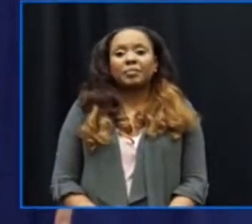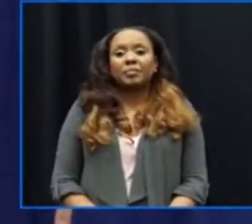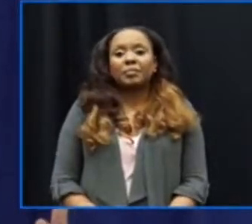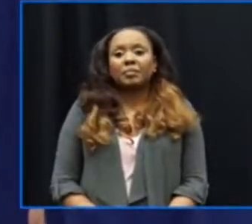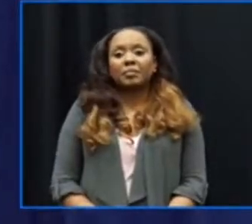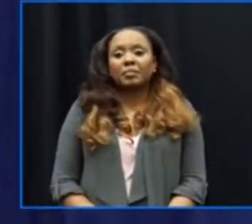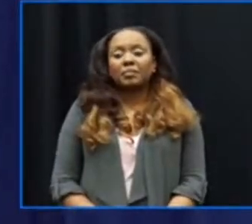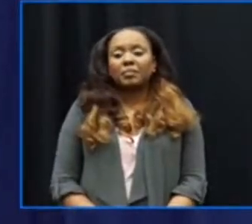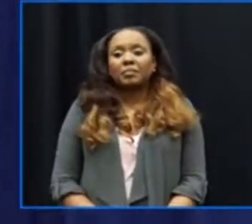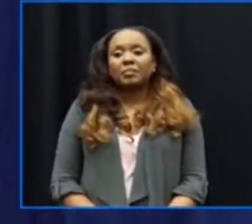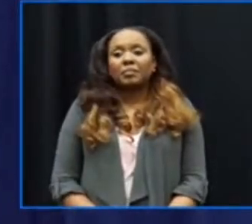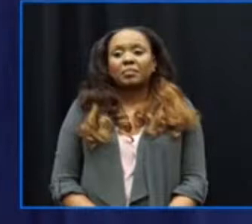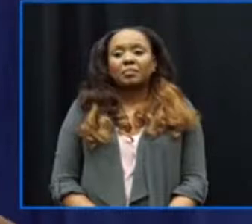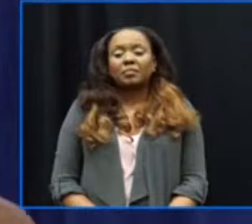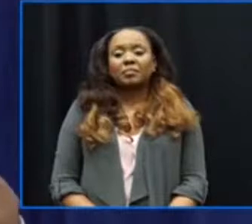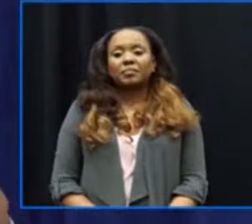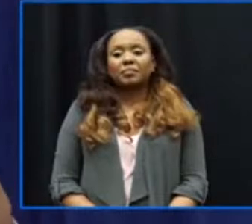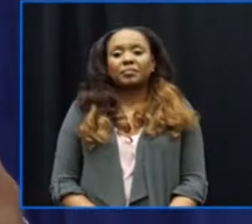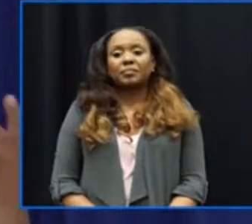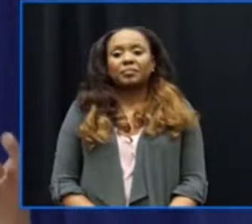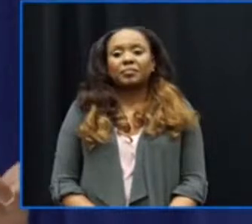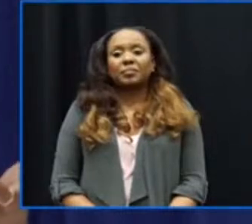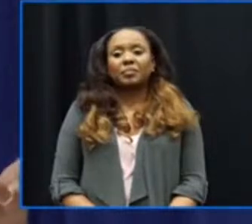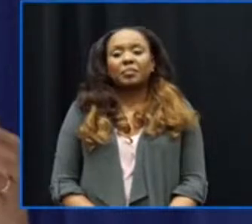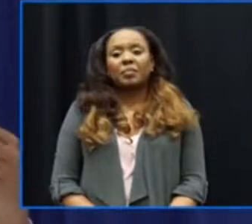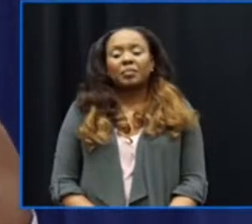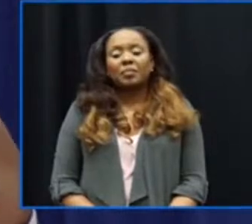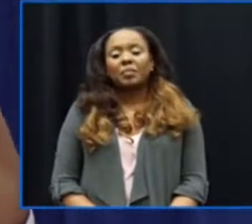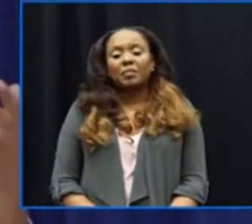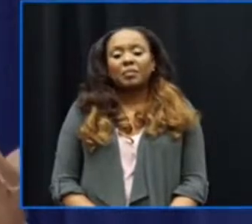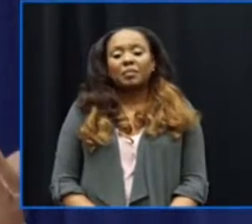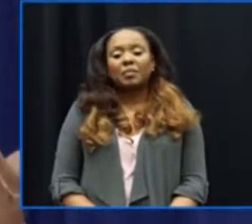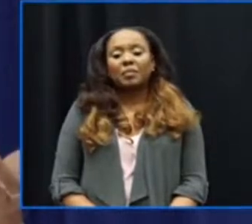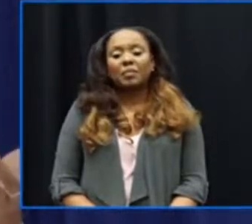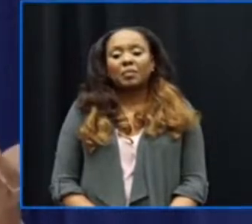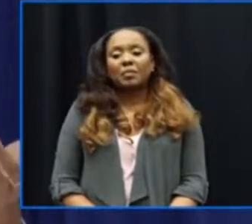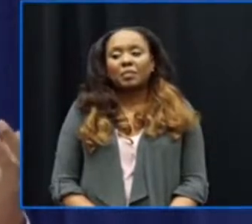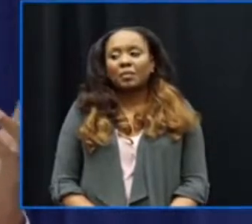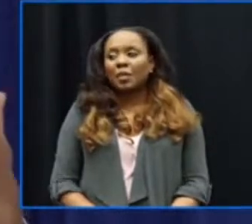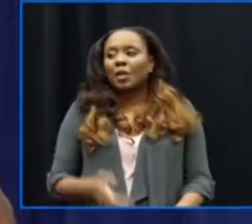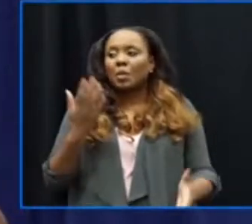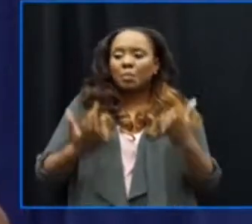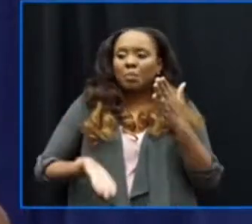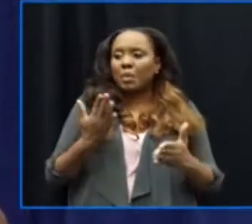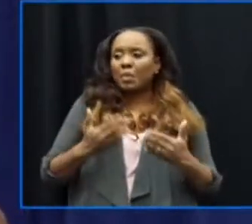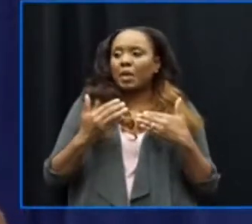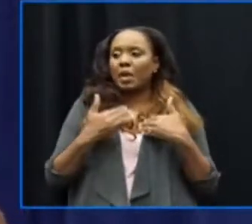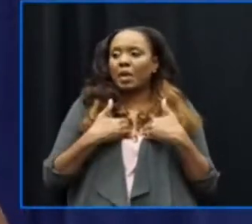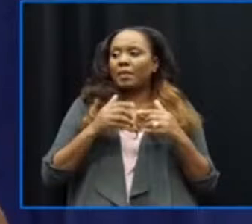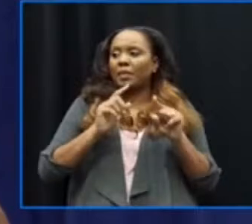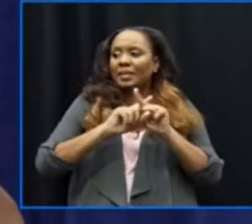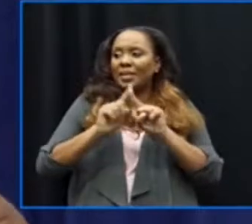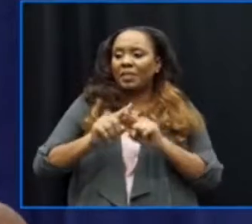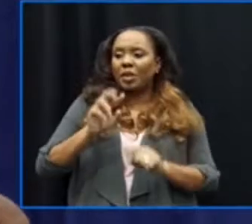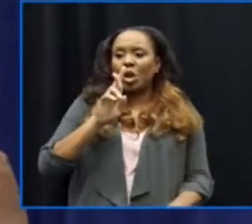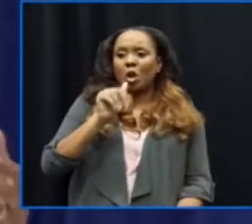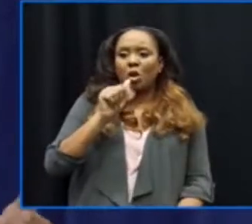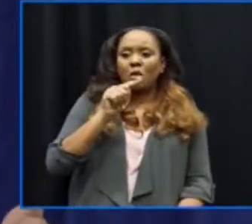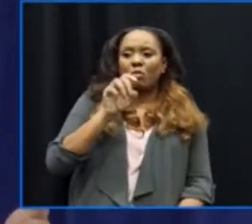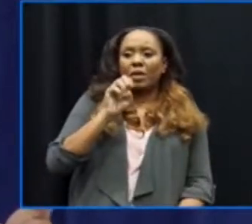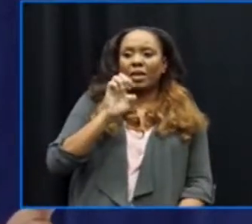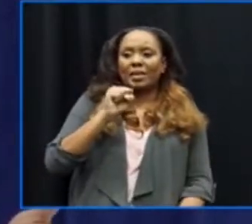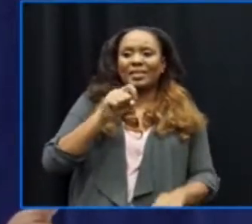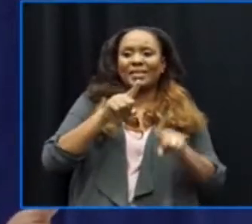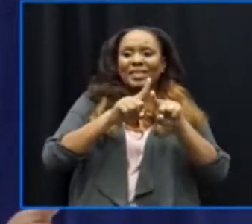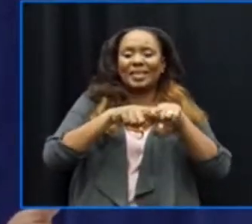higher replacement rates for lower income people and maybe smaller replacement rates for higher income people who may not need NIS as much as